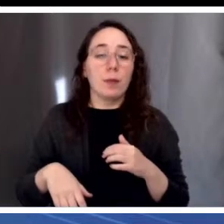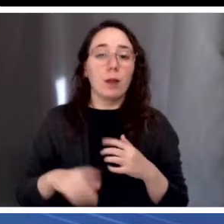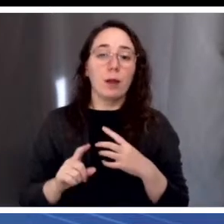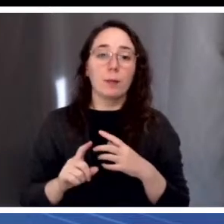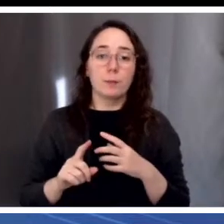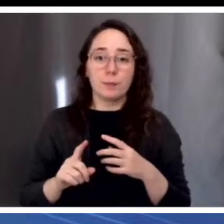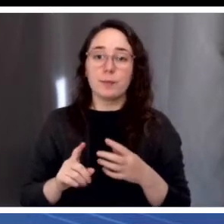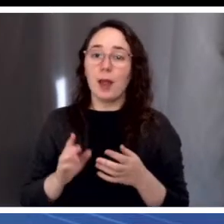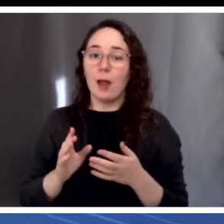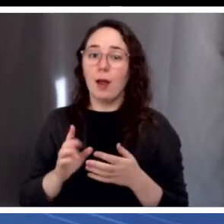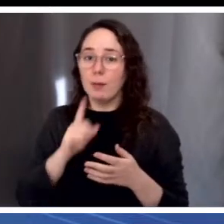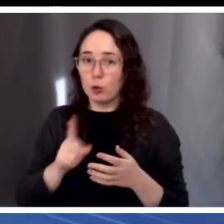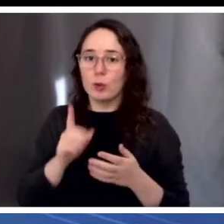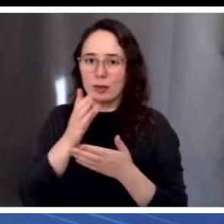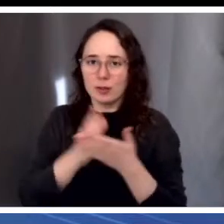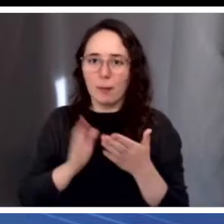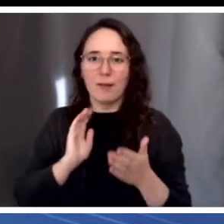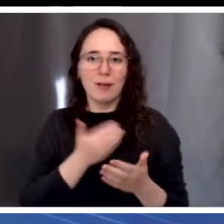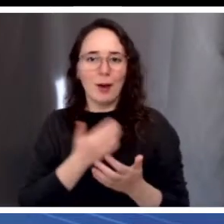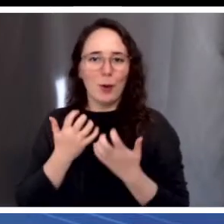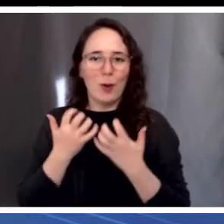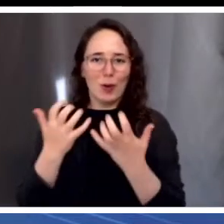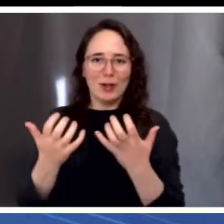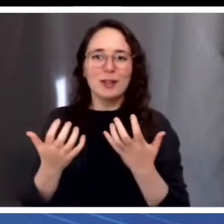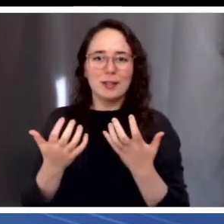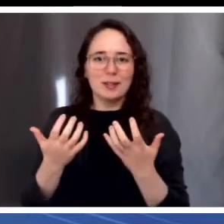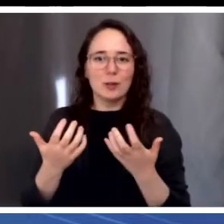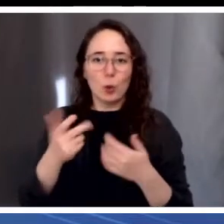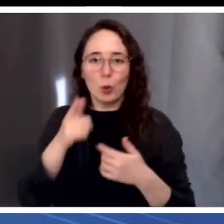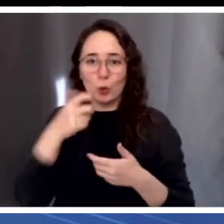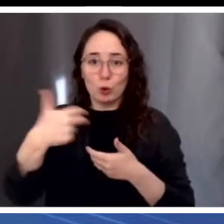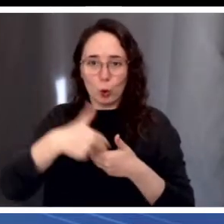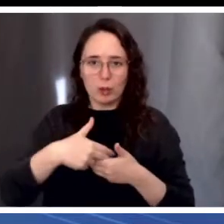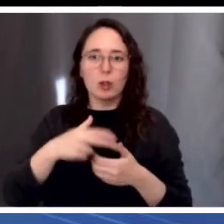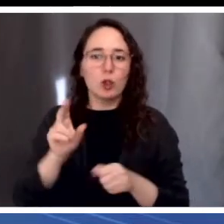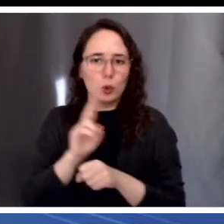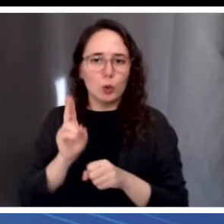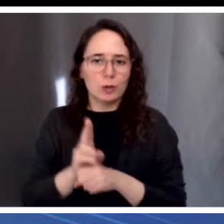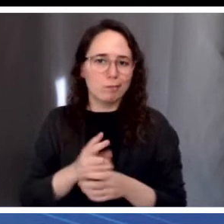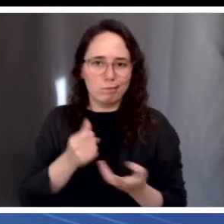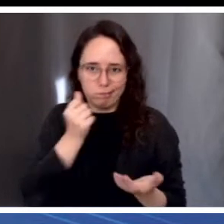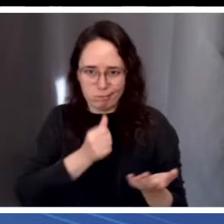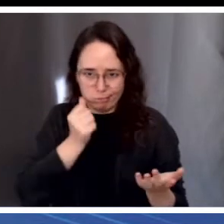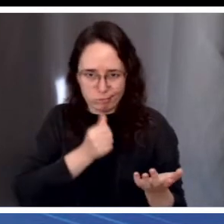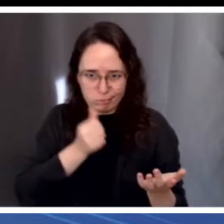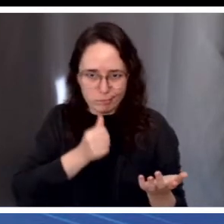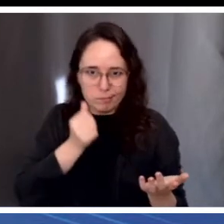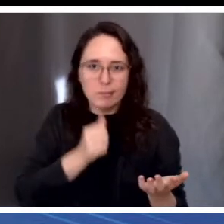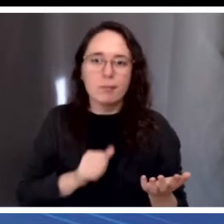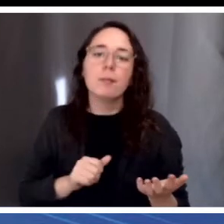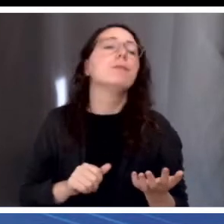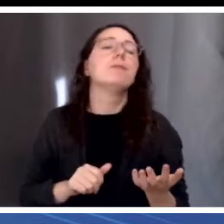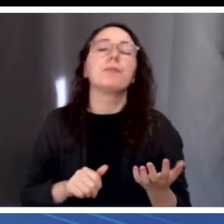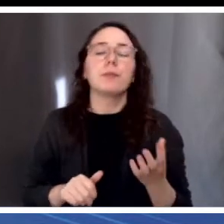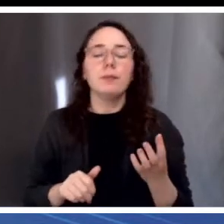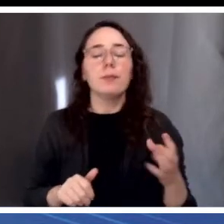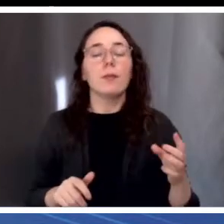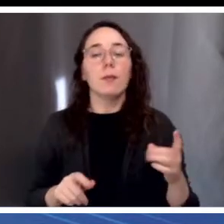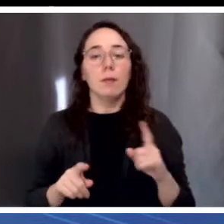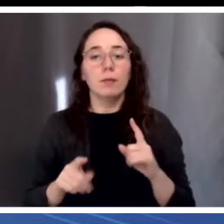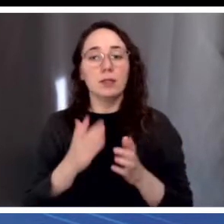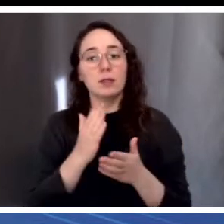I'm sure use it on a regular basis. For those who don't, I think it's really interesting to think about